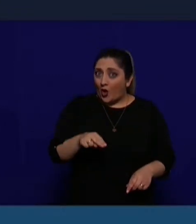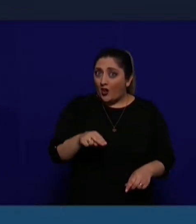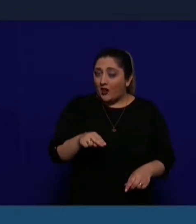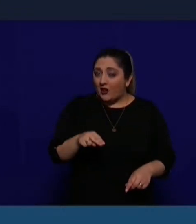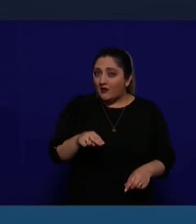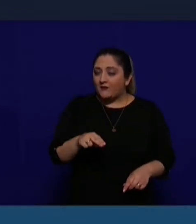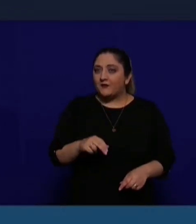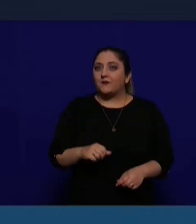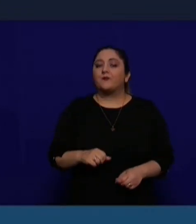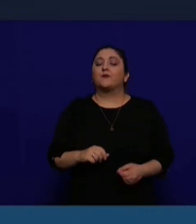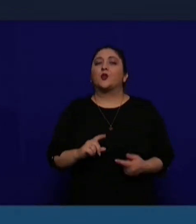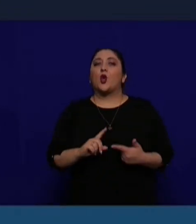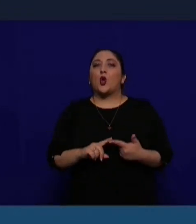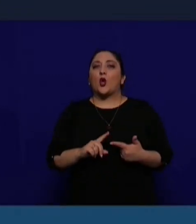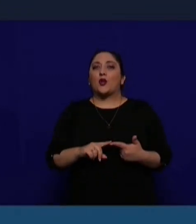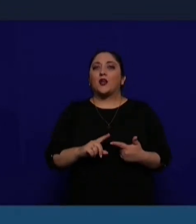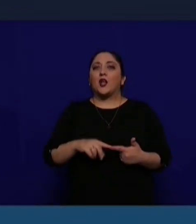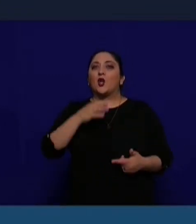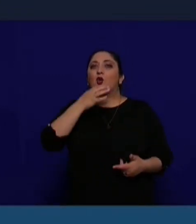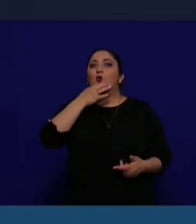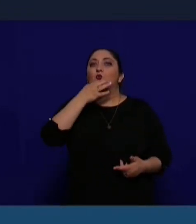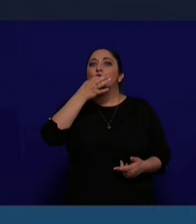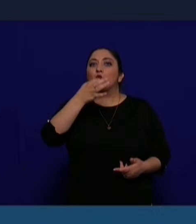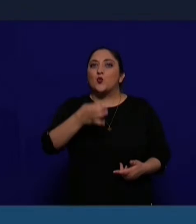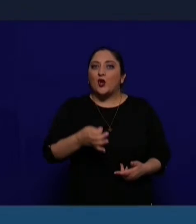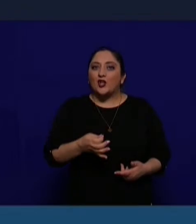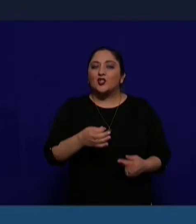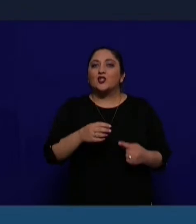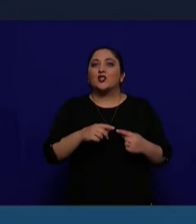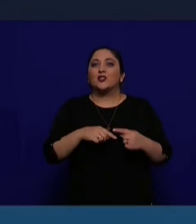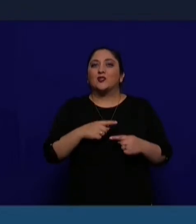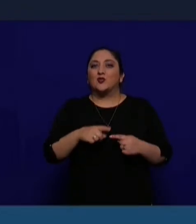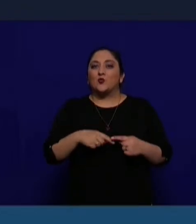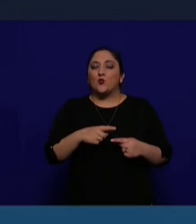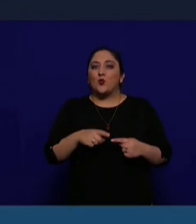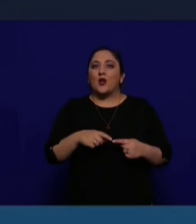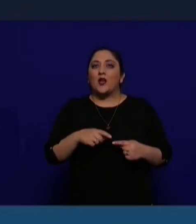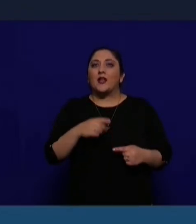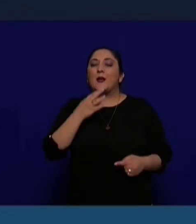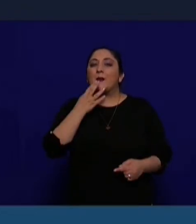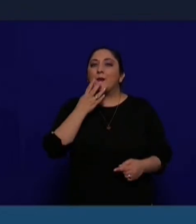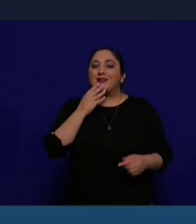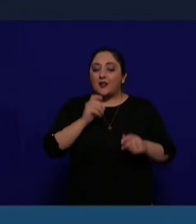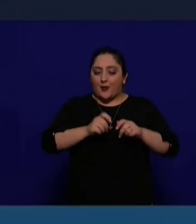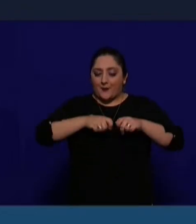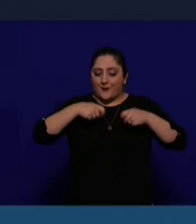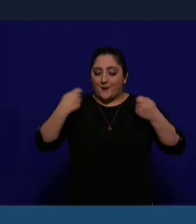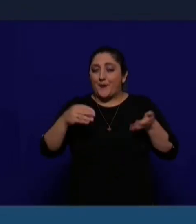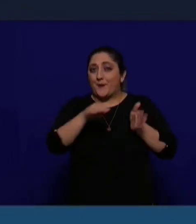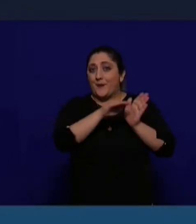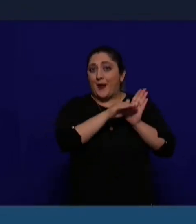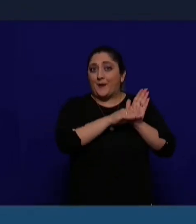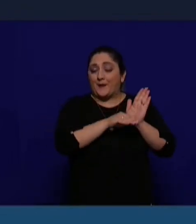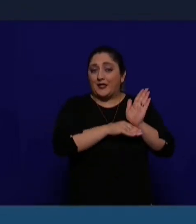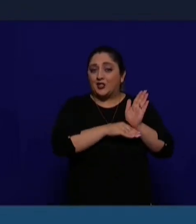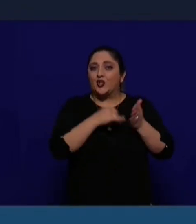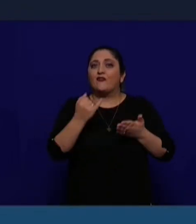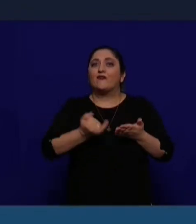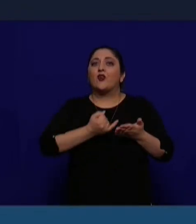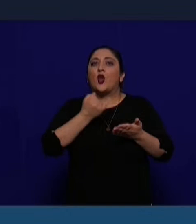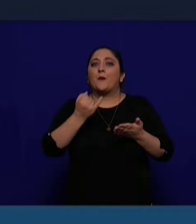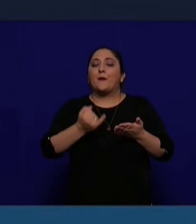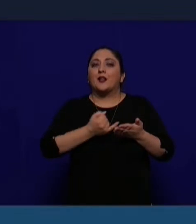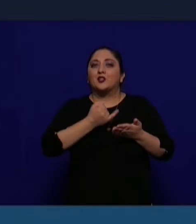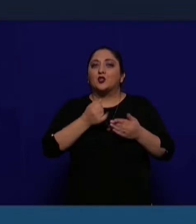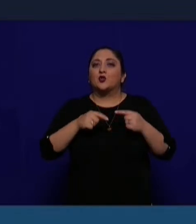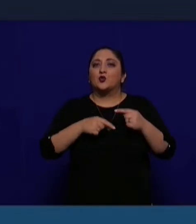exit strategy based on the current restrictions. When will it be published? And perhaps could you give us an indication of what will